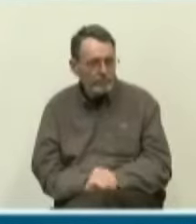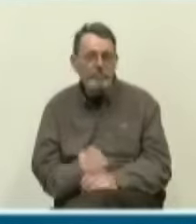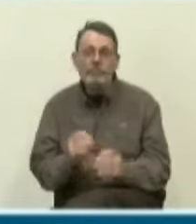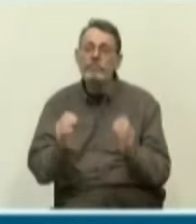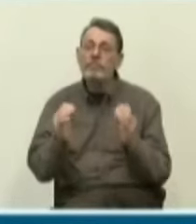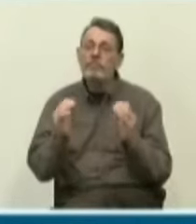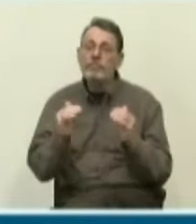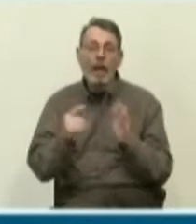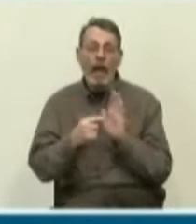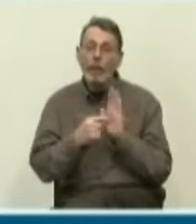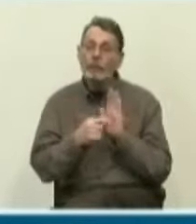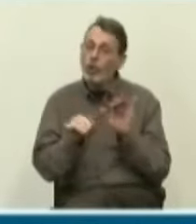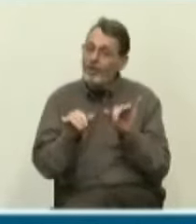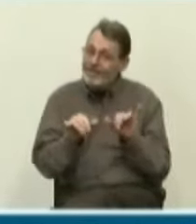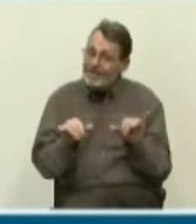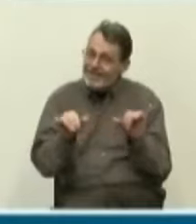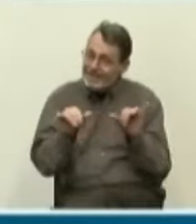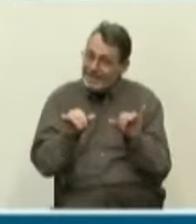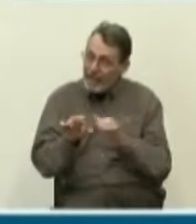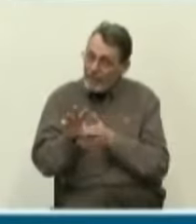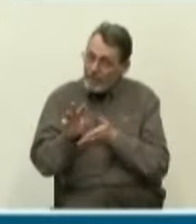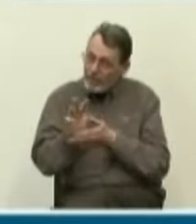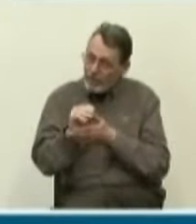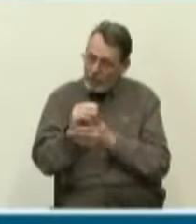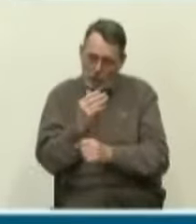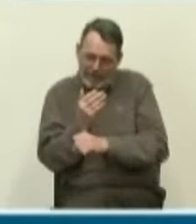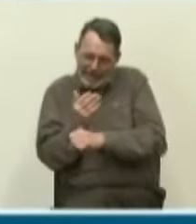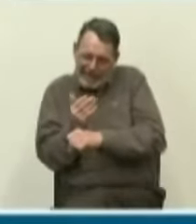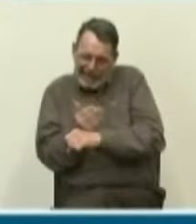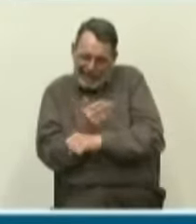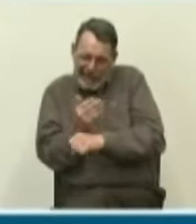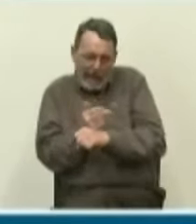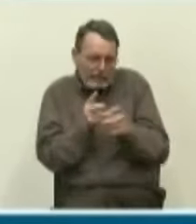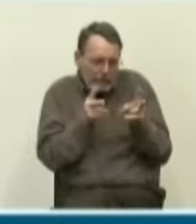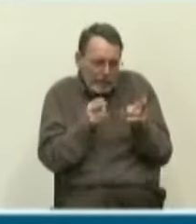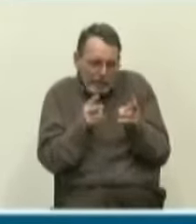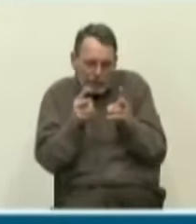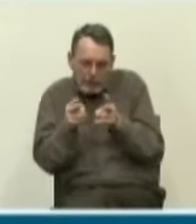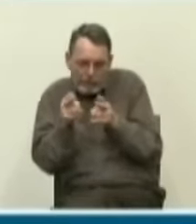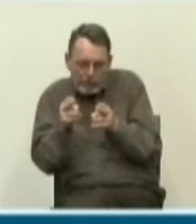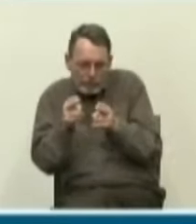I will now play the same video, which is enhanced at select points.